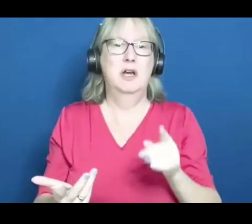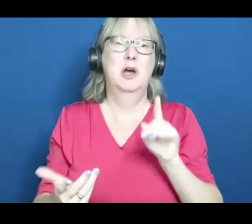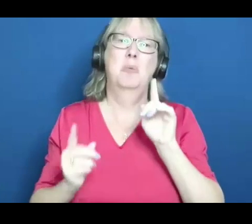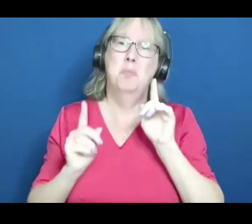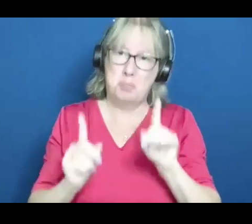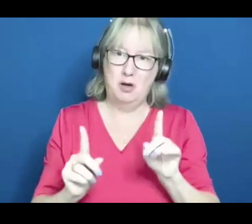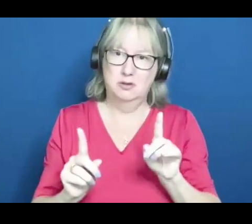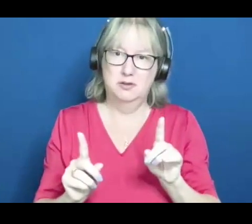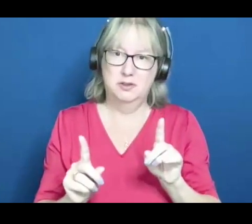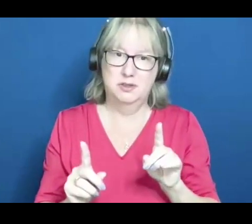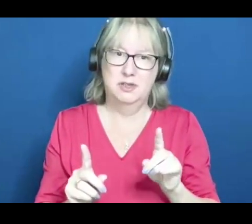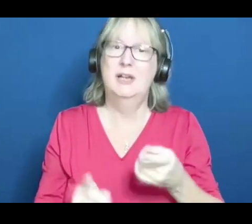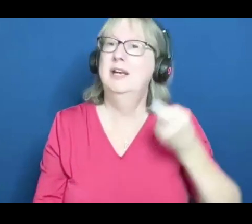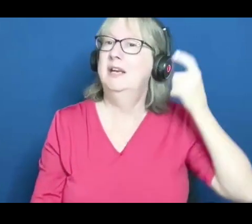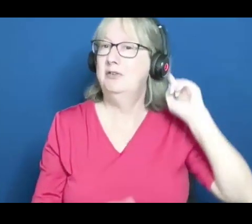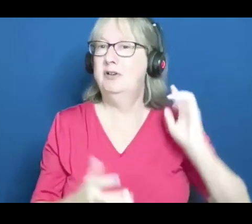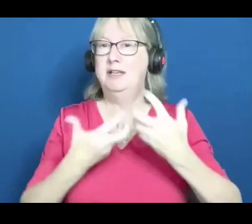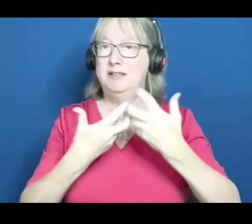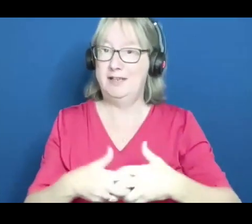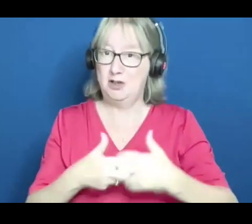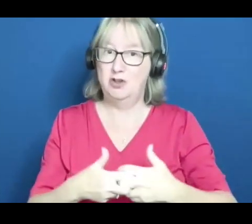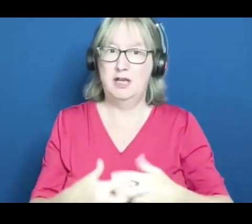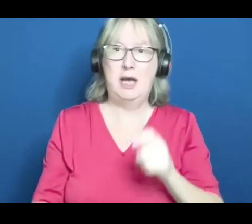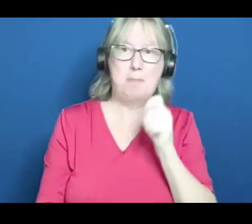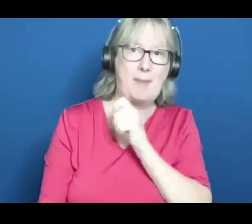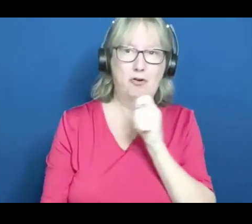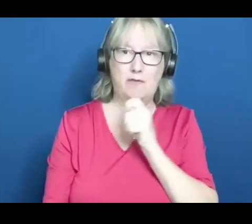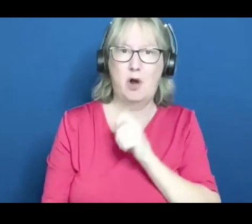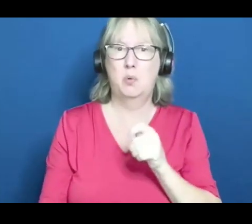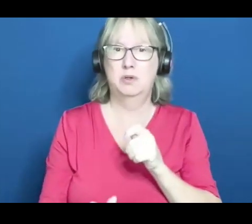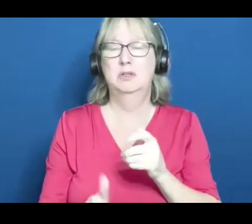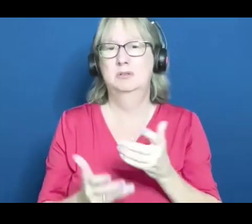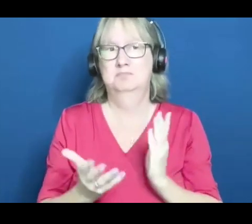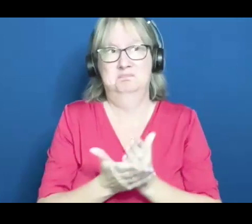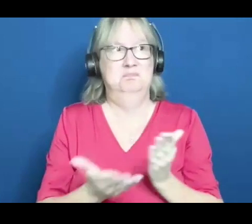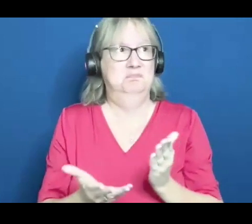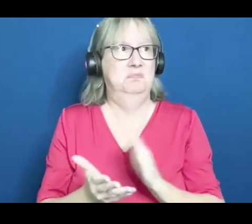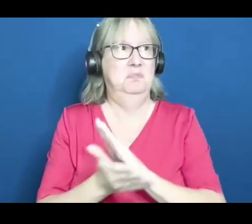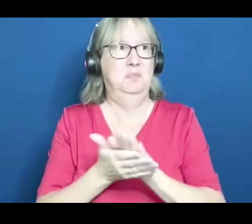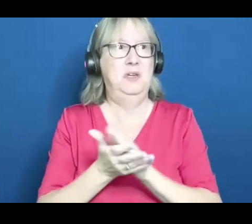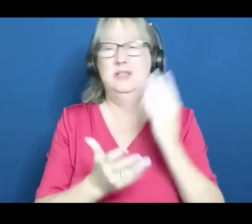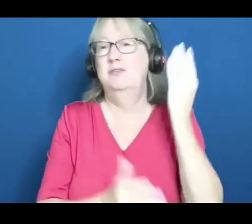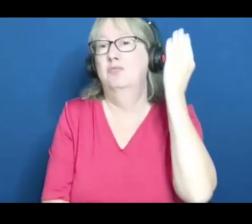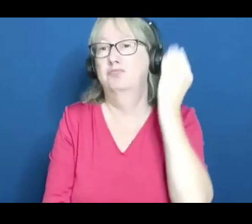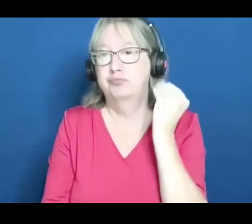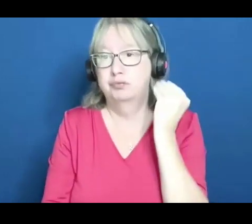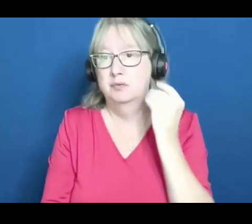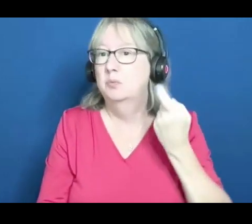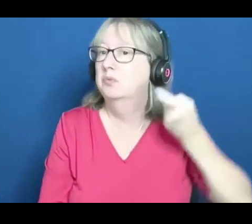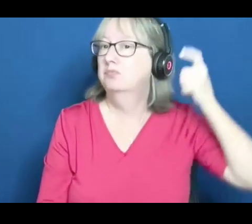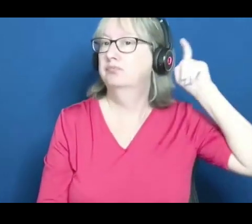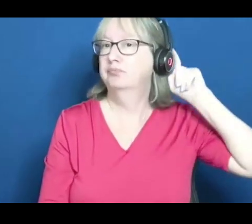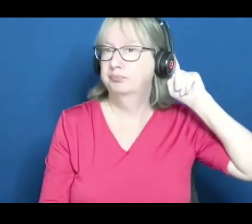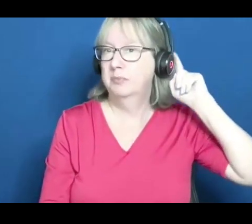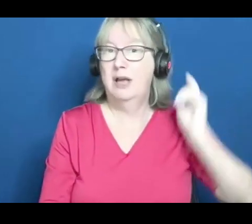it and the way that hearing aid technology and hearing aid microphones work is that when you've got hearing loss and when you're wearing hearing aids, even really